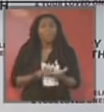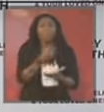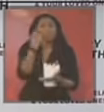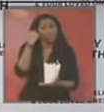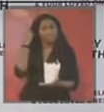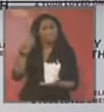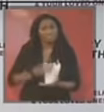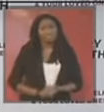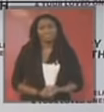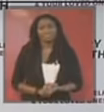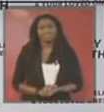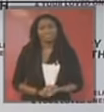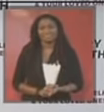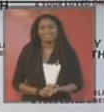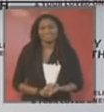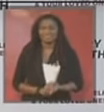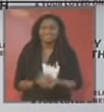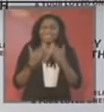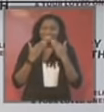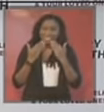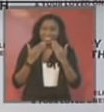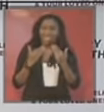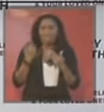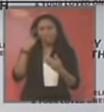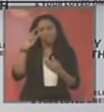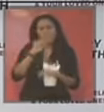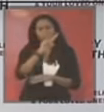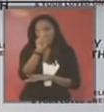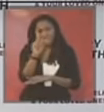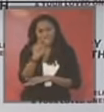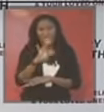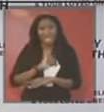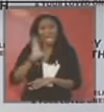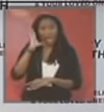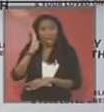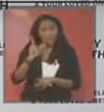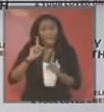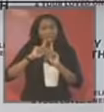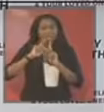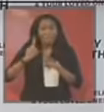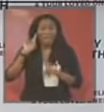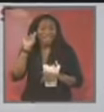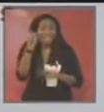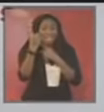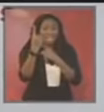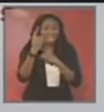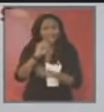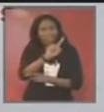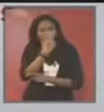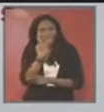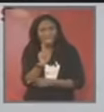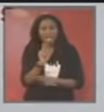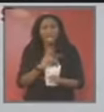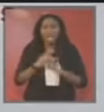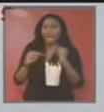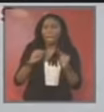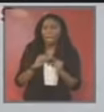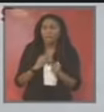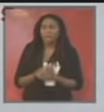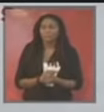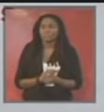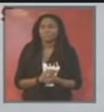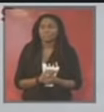Okay, thank you for the questions. I will take the first question regarding the ethnic distribution